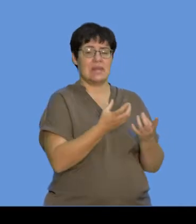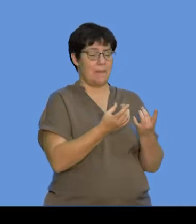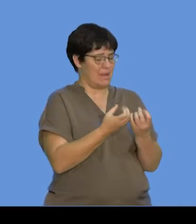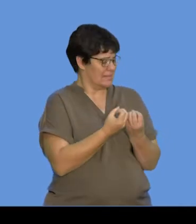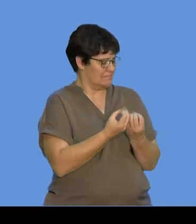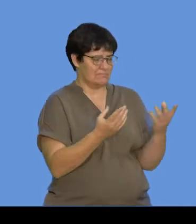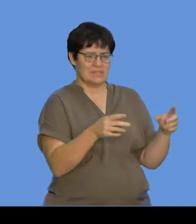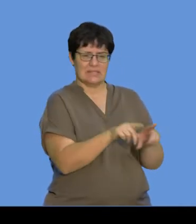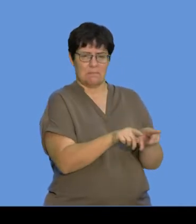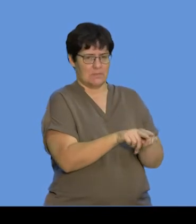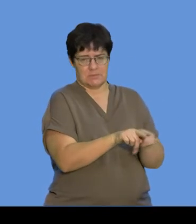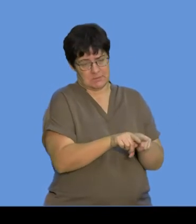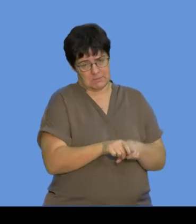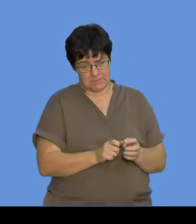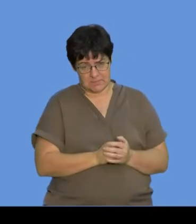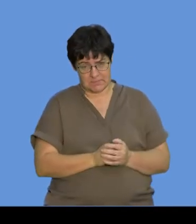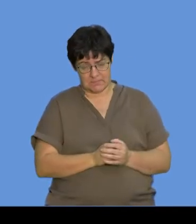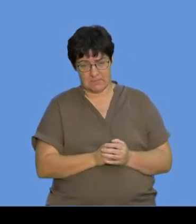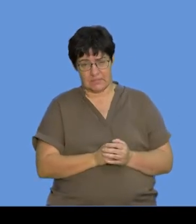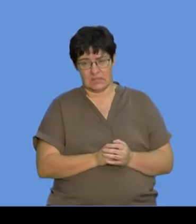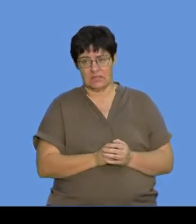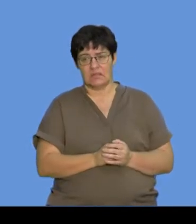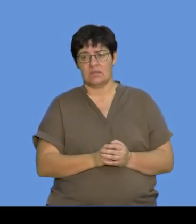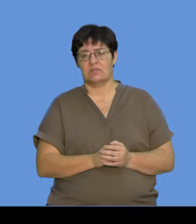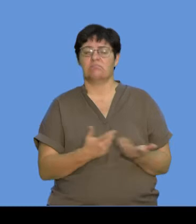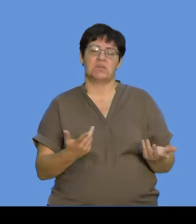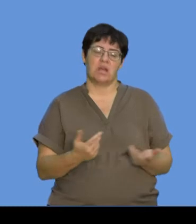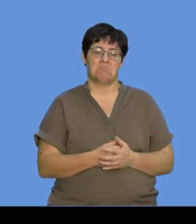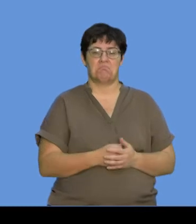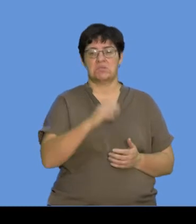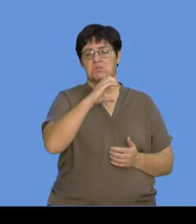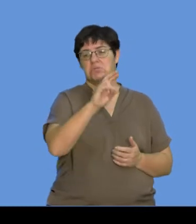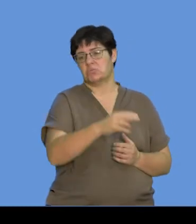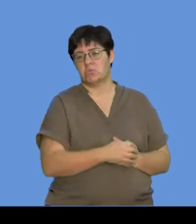sake, if we can go back, we can take copper, or let's say